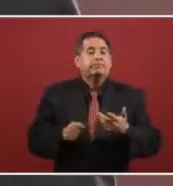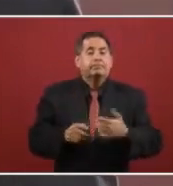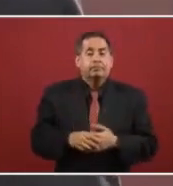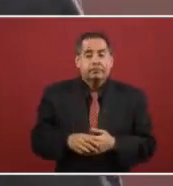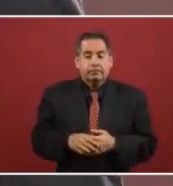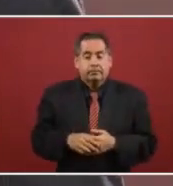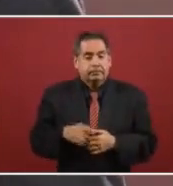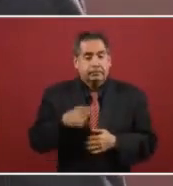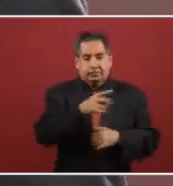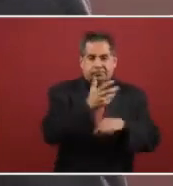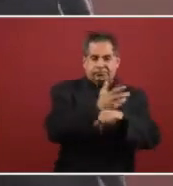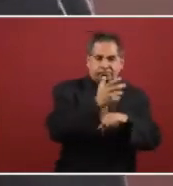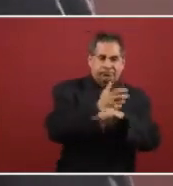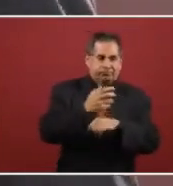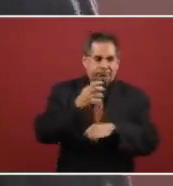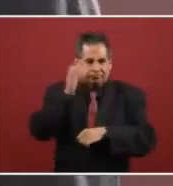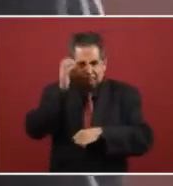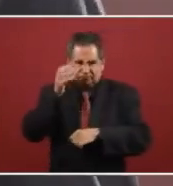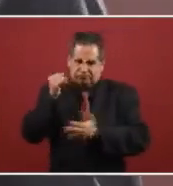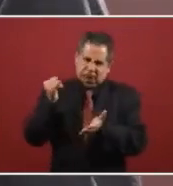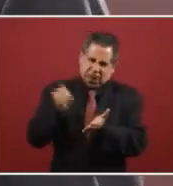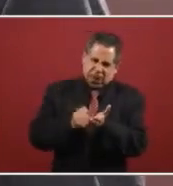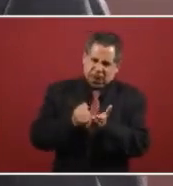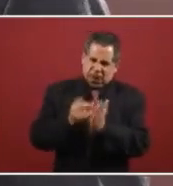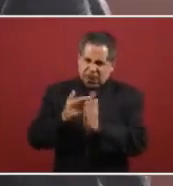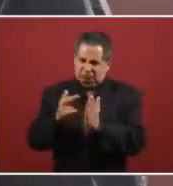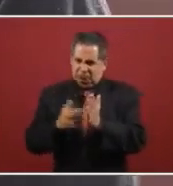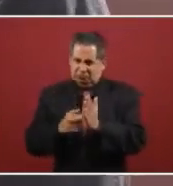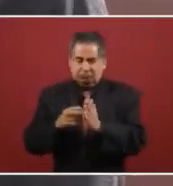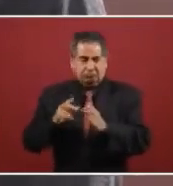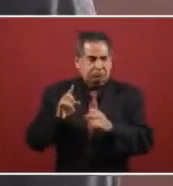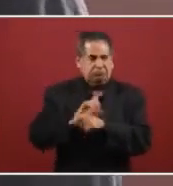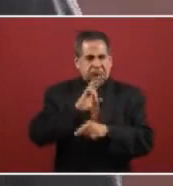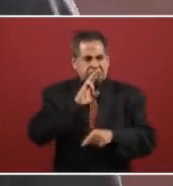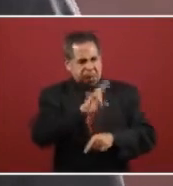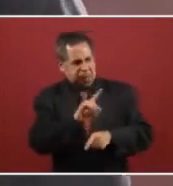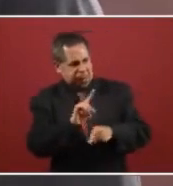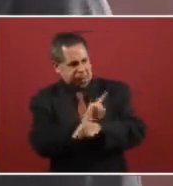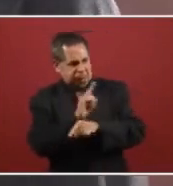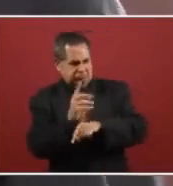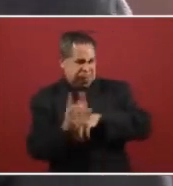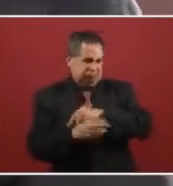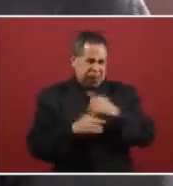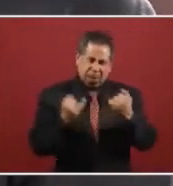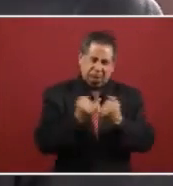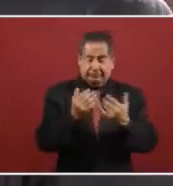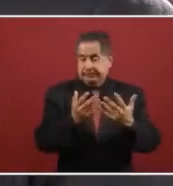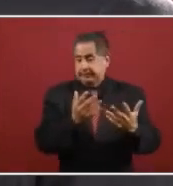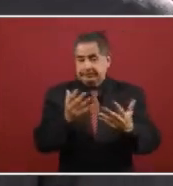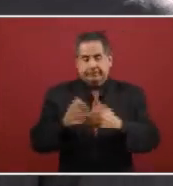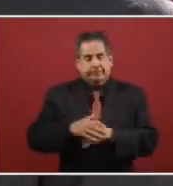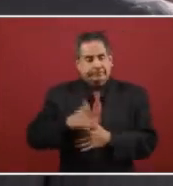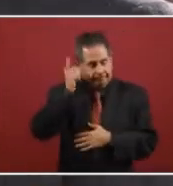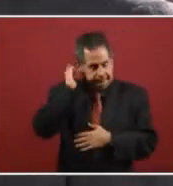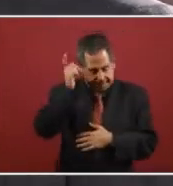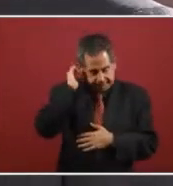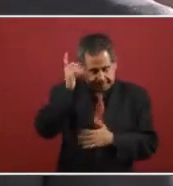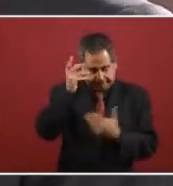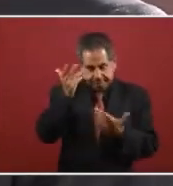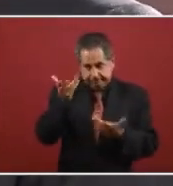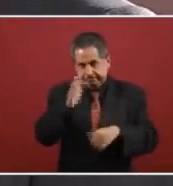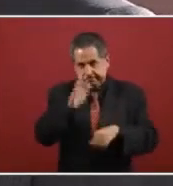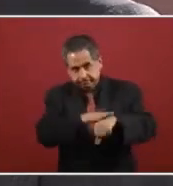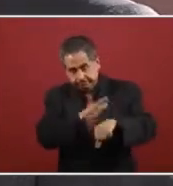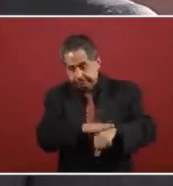estas medidas arancelarias. with these Contra tariffs, China. now with Ojalá tariffs. haga un llamado And suppose that I will make